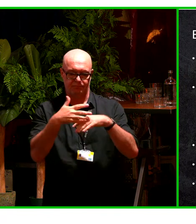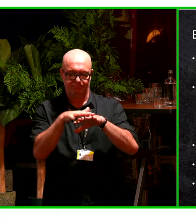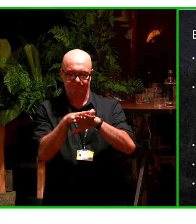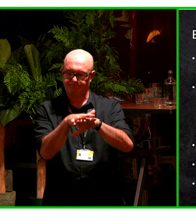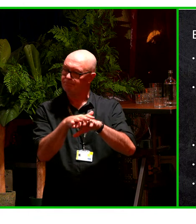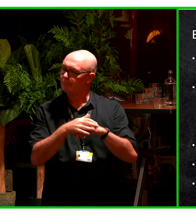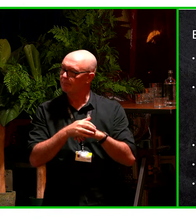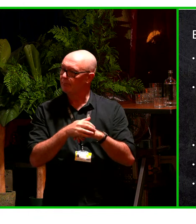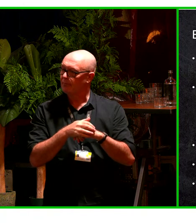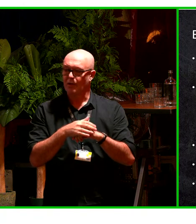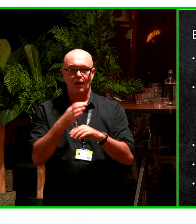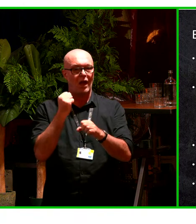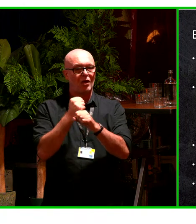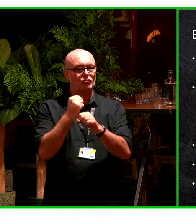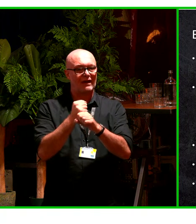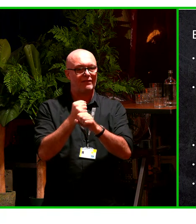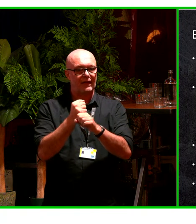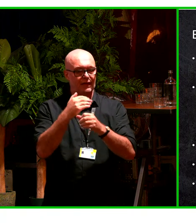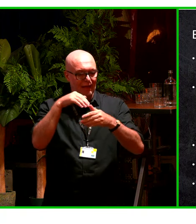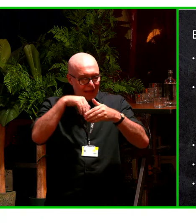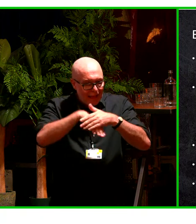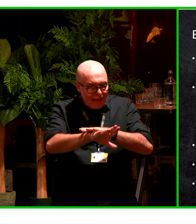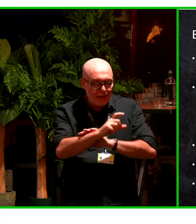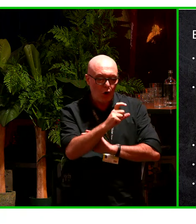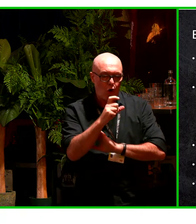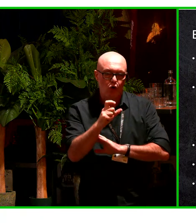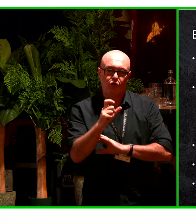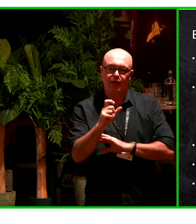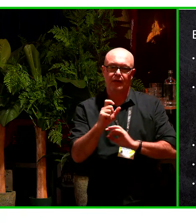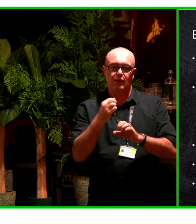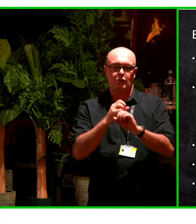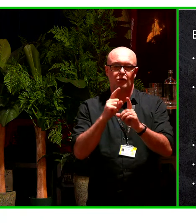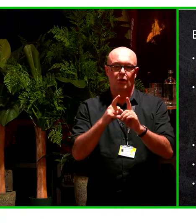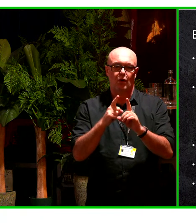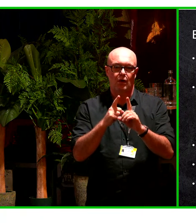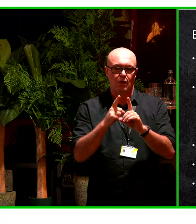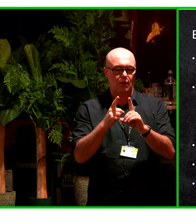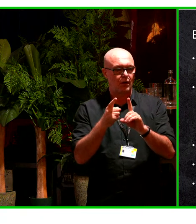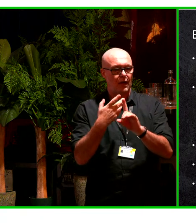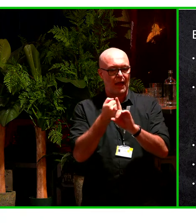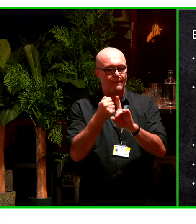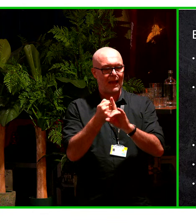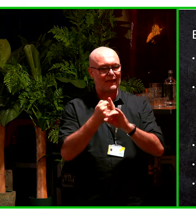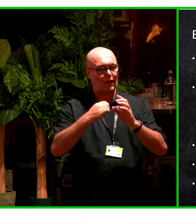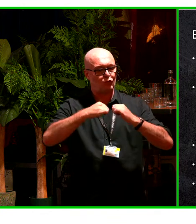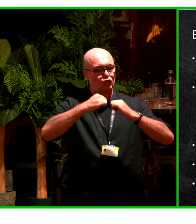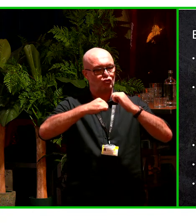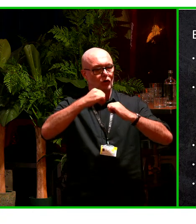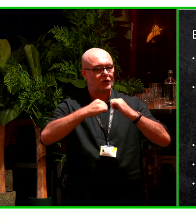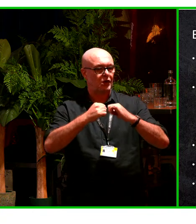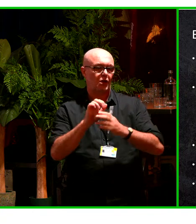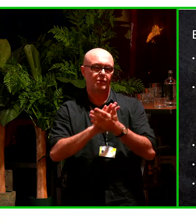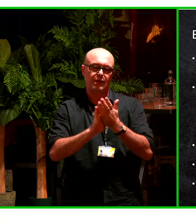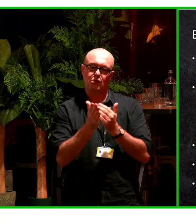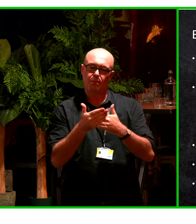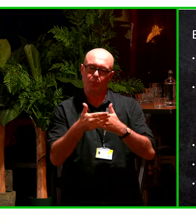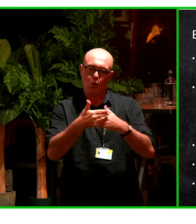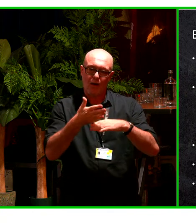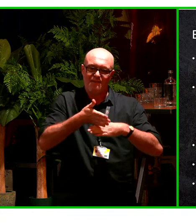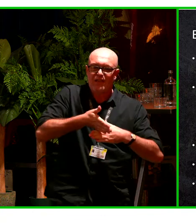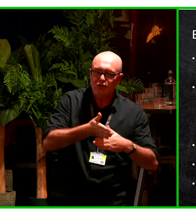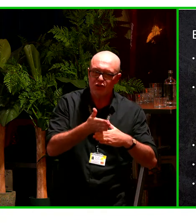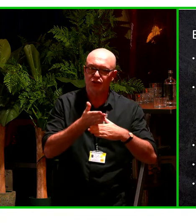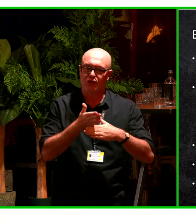What graphene does in concrete is it enhances the structure and makes the material more efficient, and that enables three